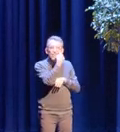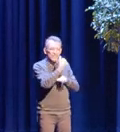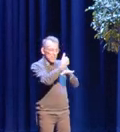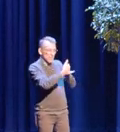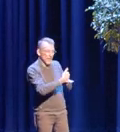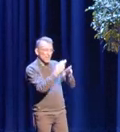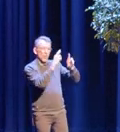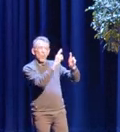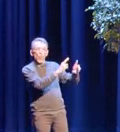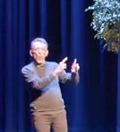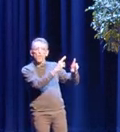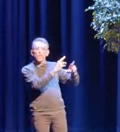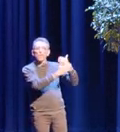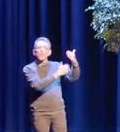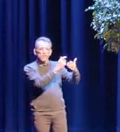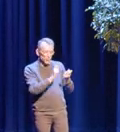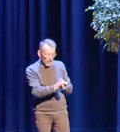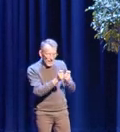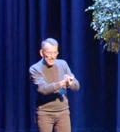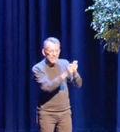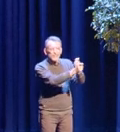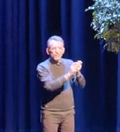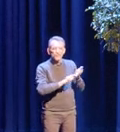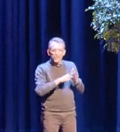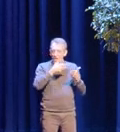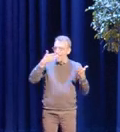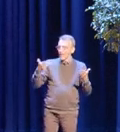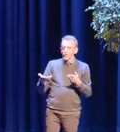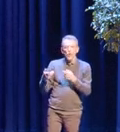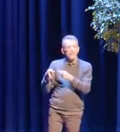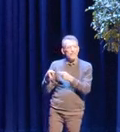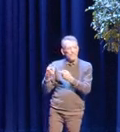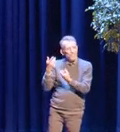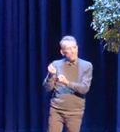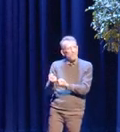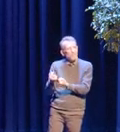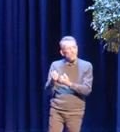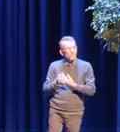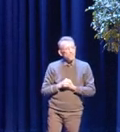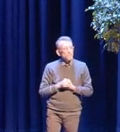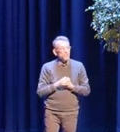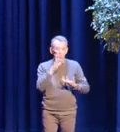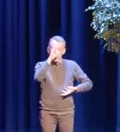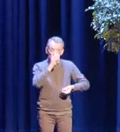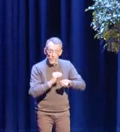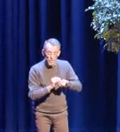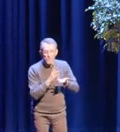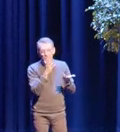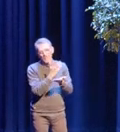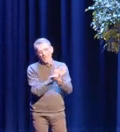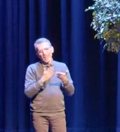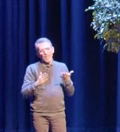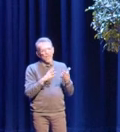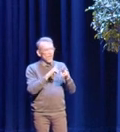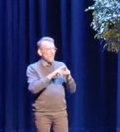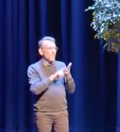the possibility of change and alternatives. So to wrap up, clearly we're not going to get a new